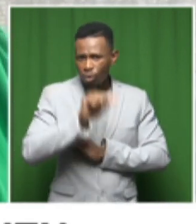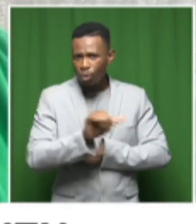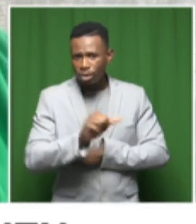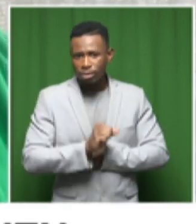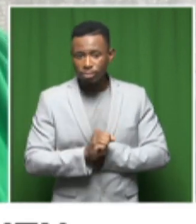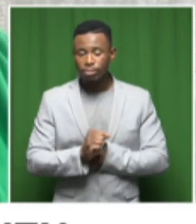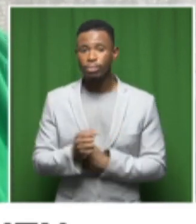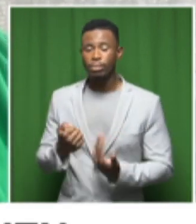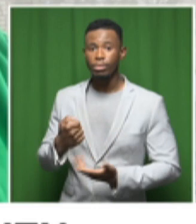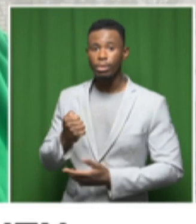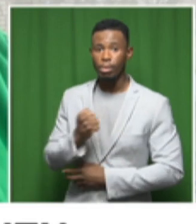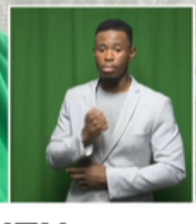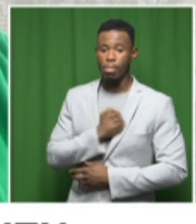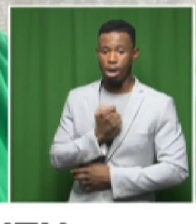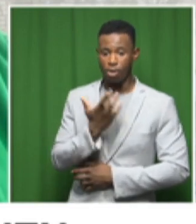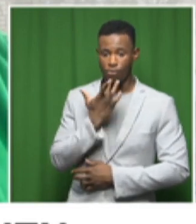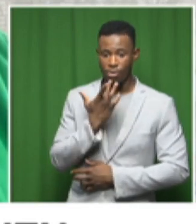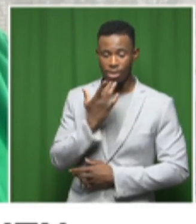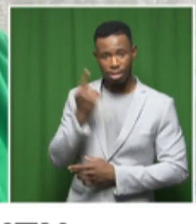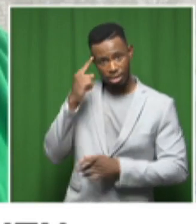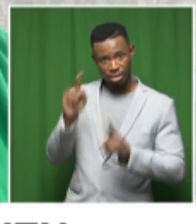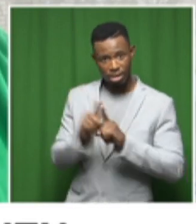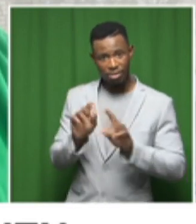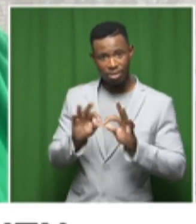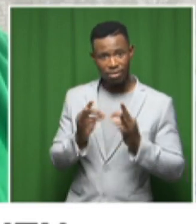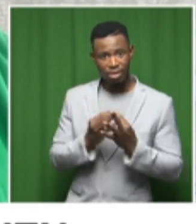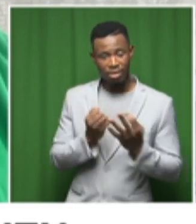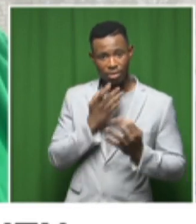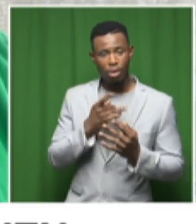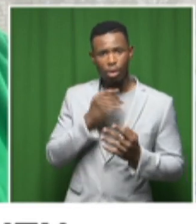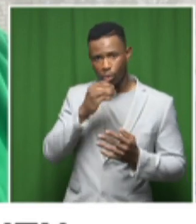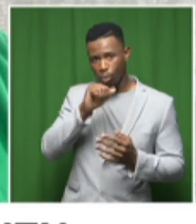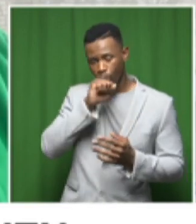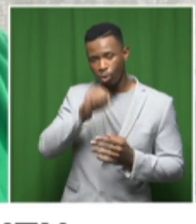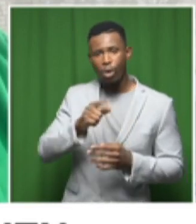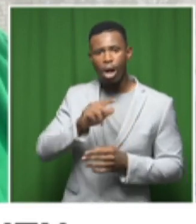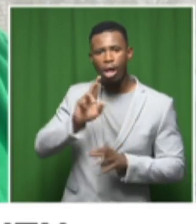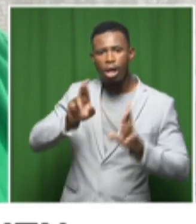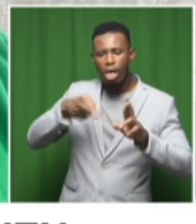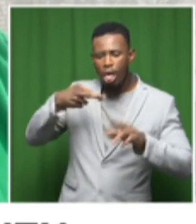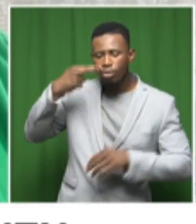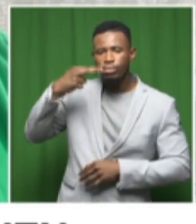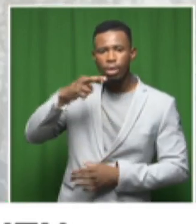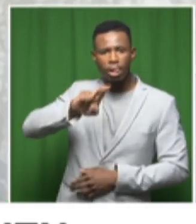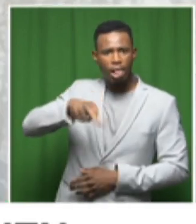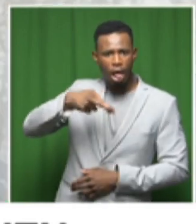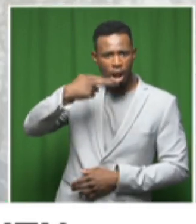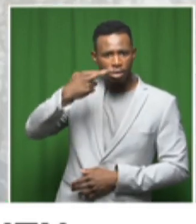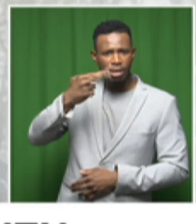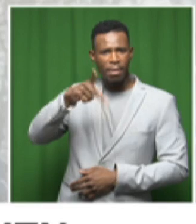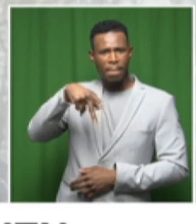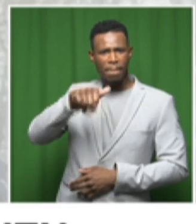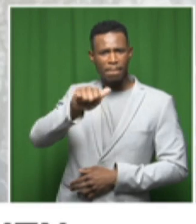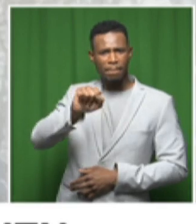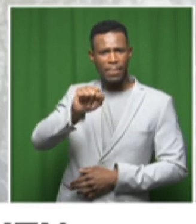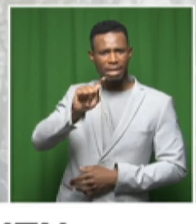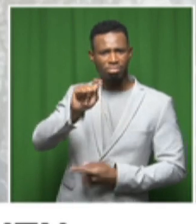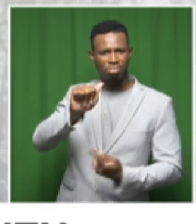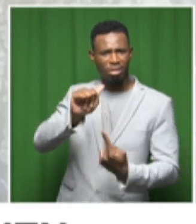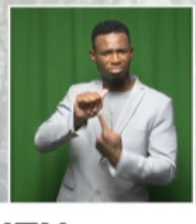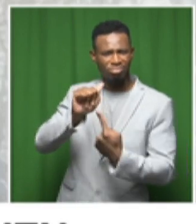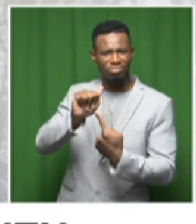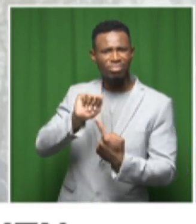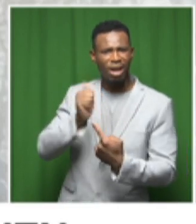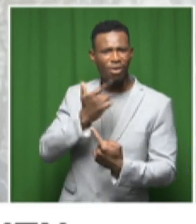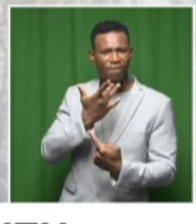favorite, and I think it's our family favorite, we always love pasta. Anything that has to do with pasta is our favorite meal. And I think even